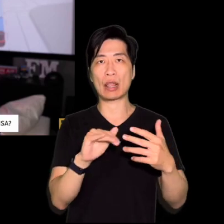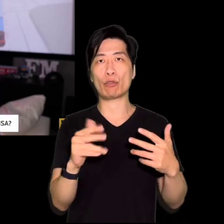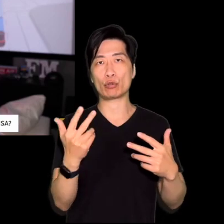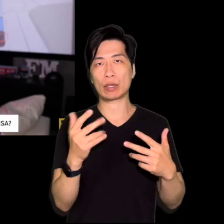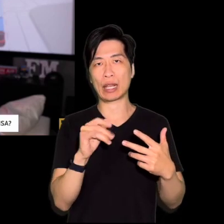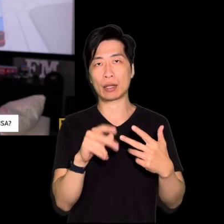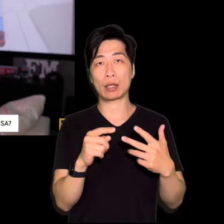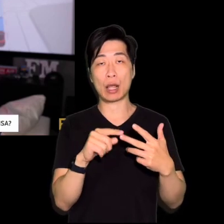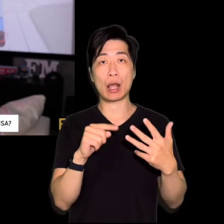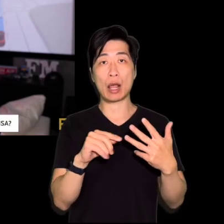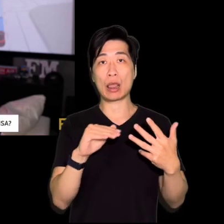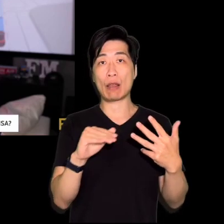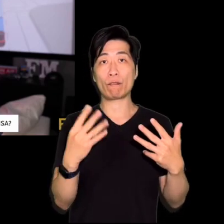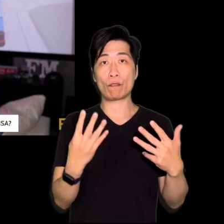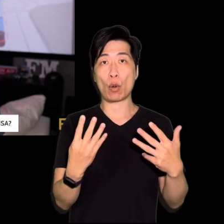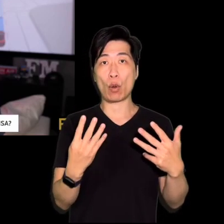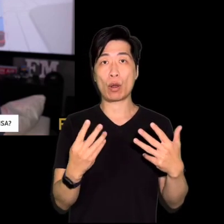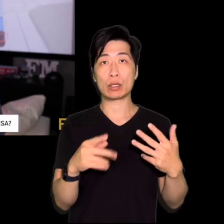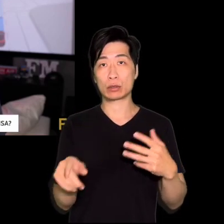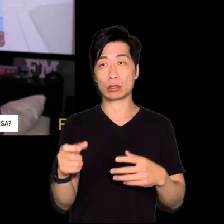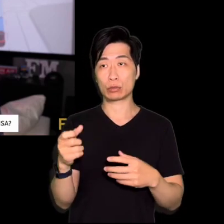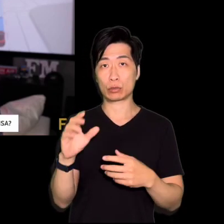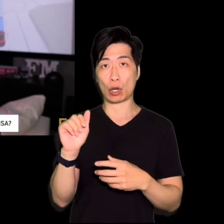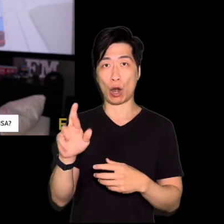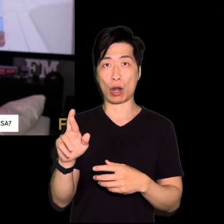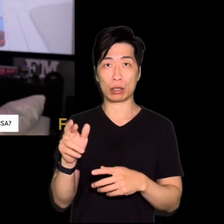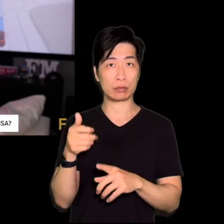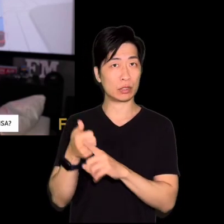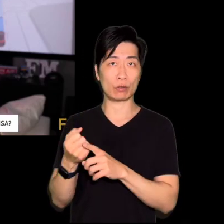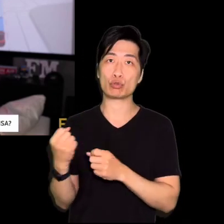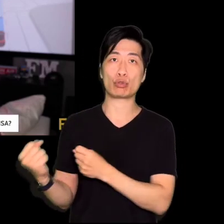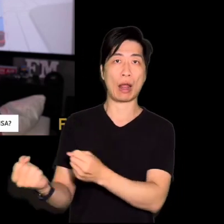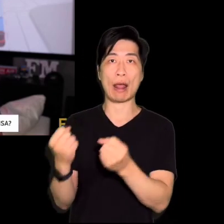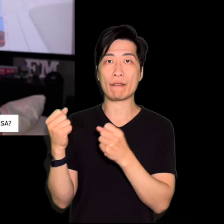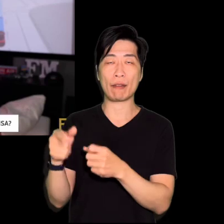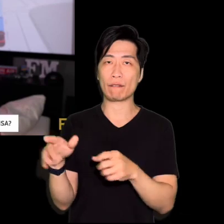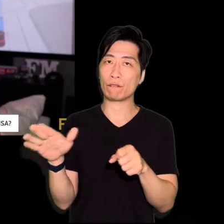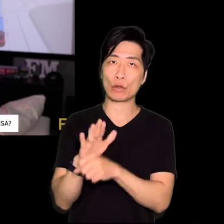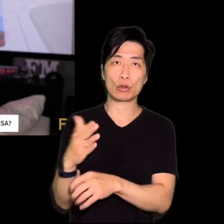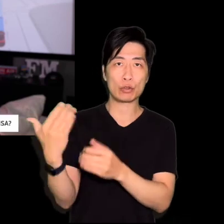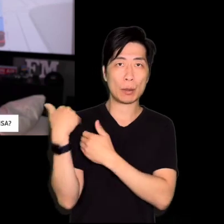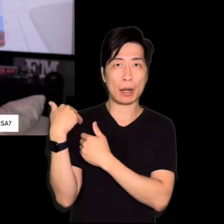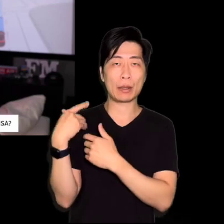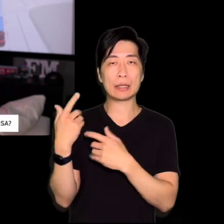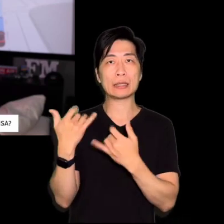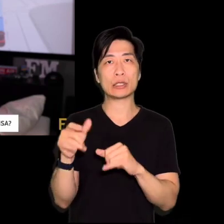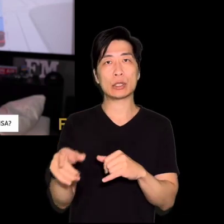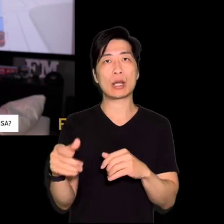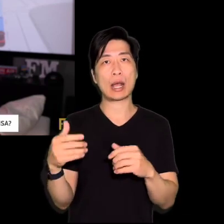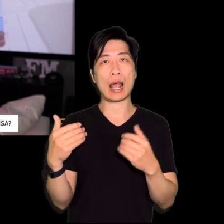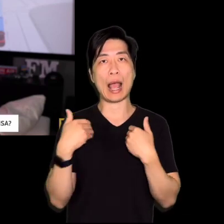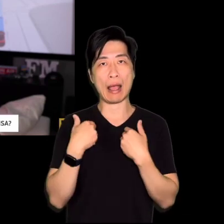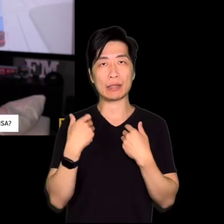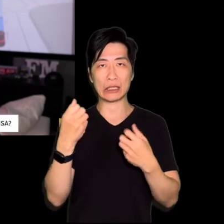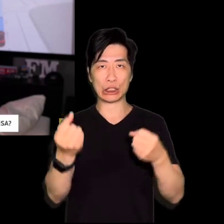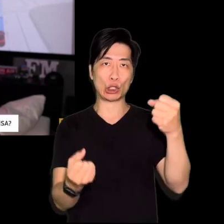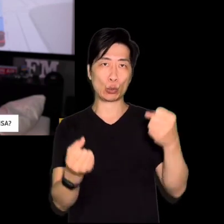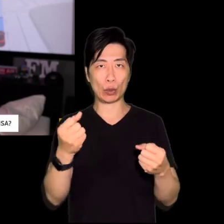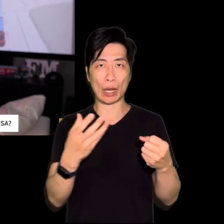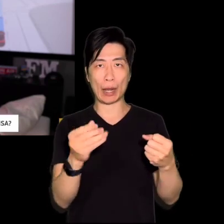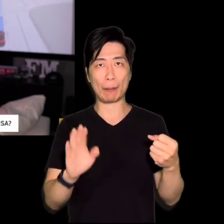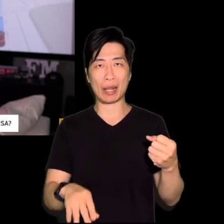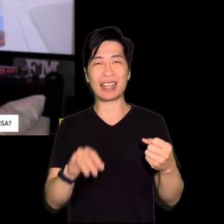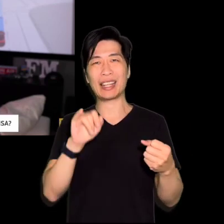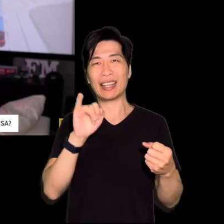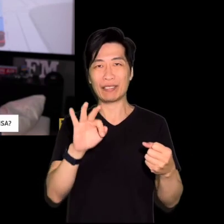about it that way. But level 3 is that kind of system. Level 4 is a car that can drive itself. It fully takes responsibility, but it still has its